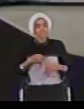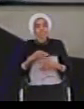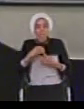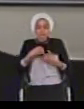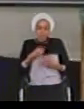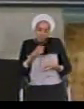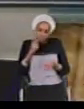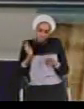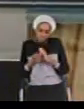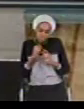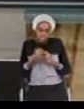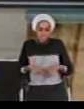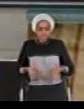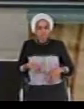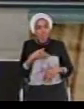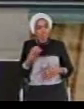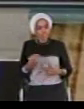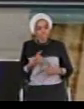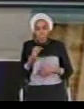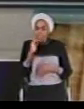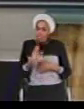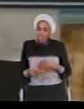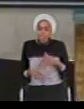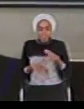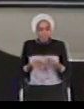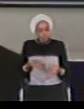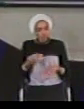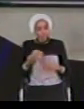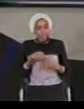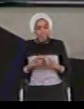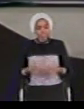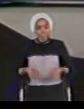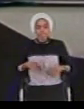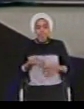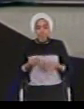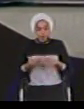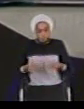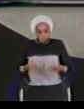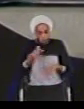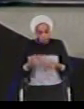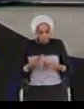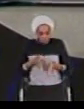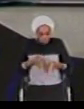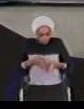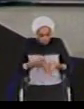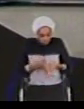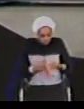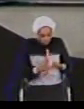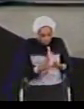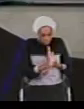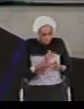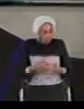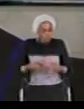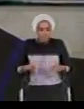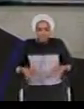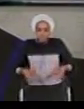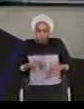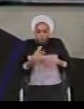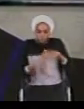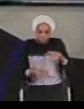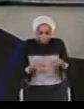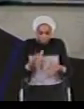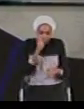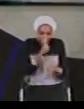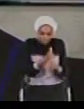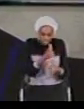his life, and he walks in this life, he walks straight, he walks in righteousness, he